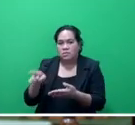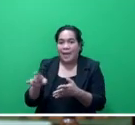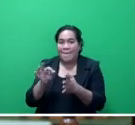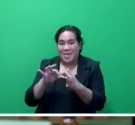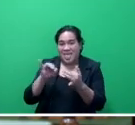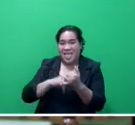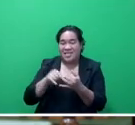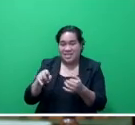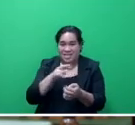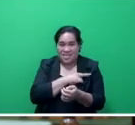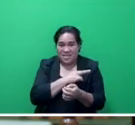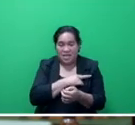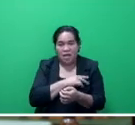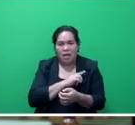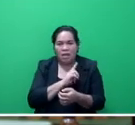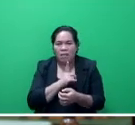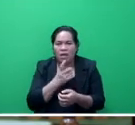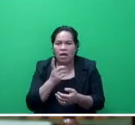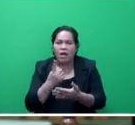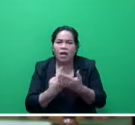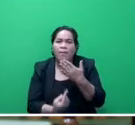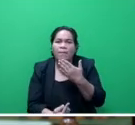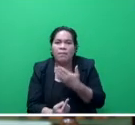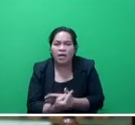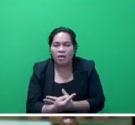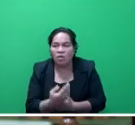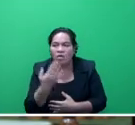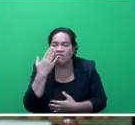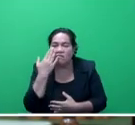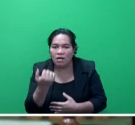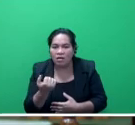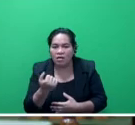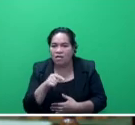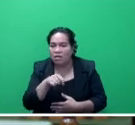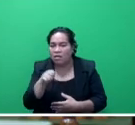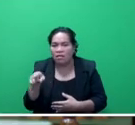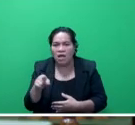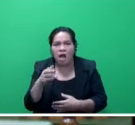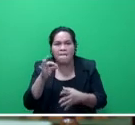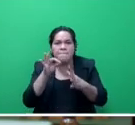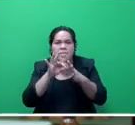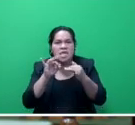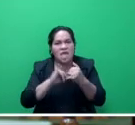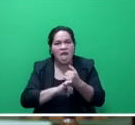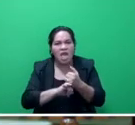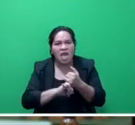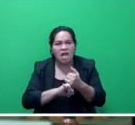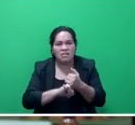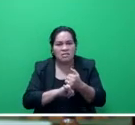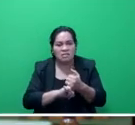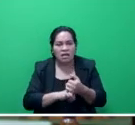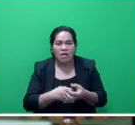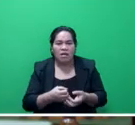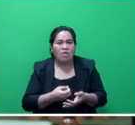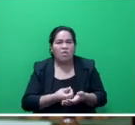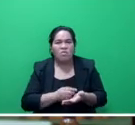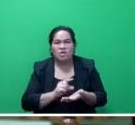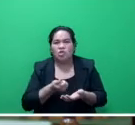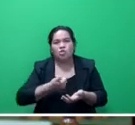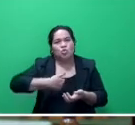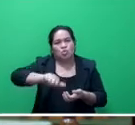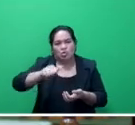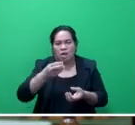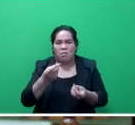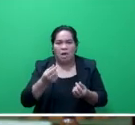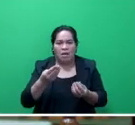year, but unfortunately, Mr. Speaker, sir, we find some permanent secretaries wiring funds from Seg 1. In other words, using